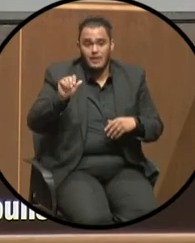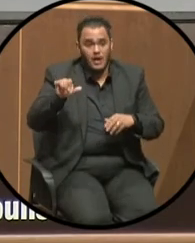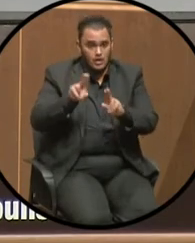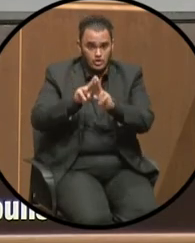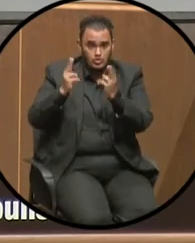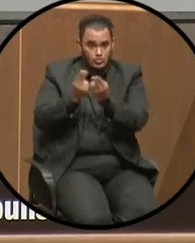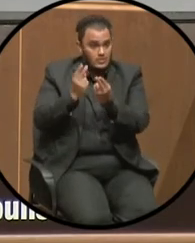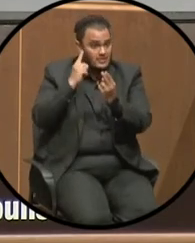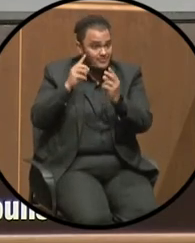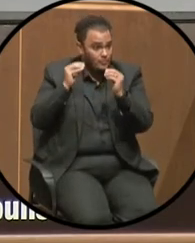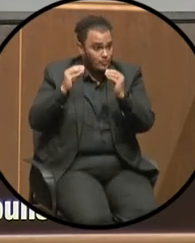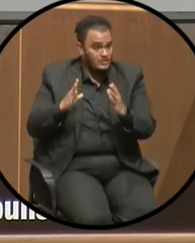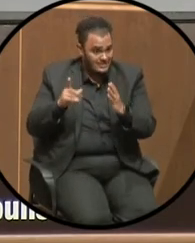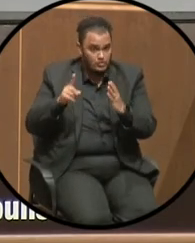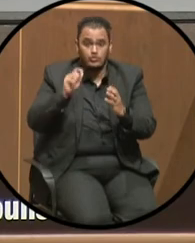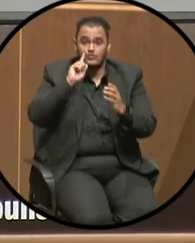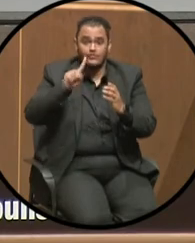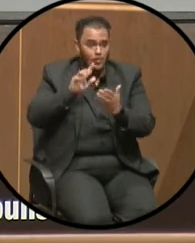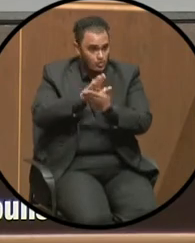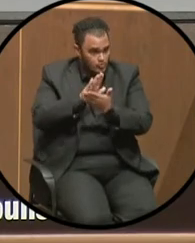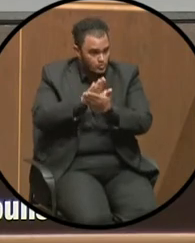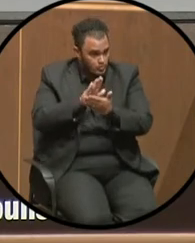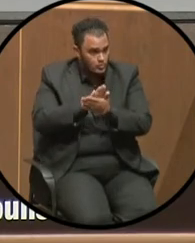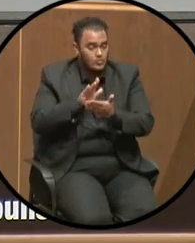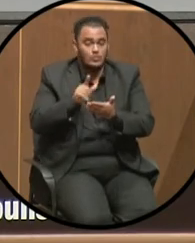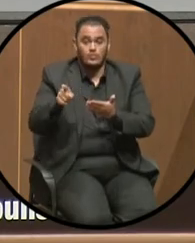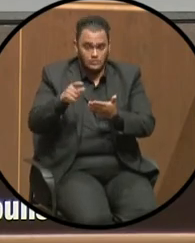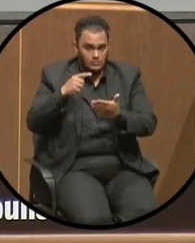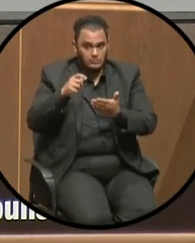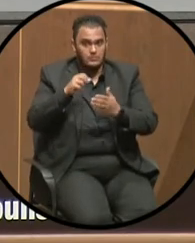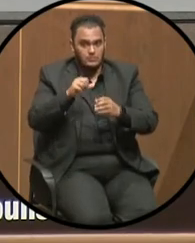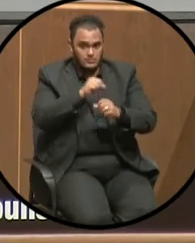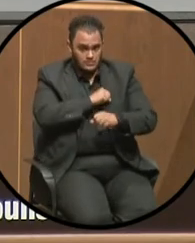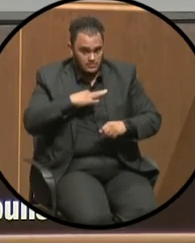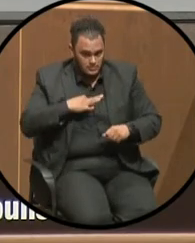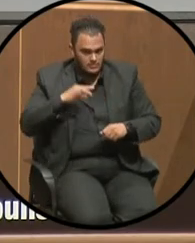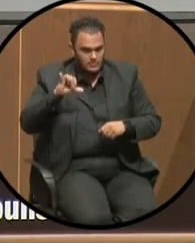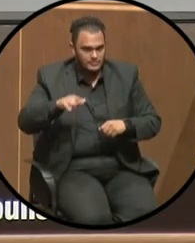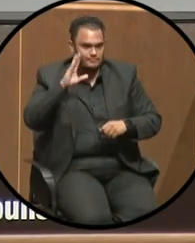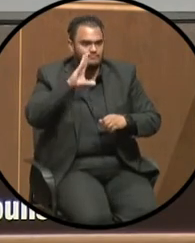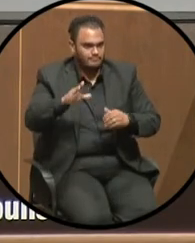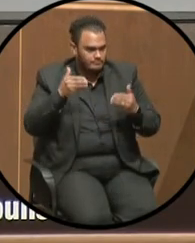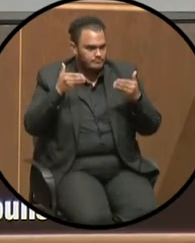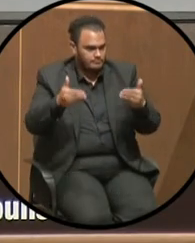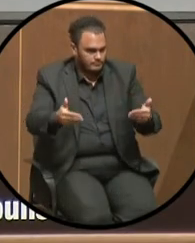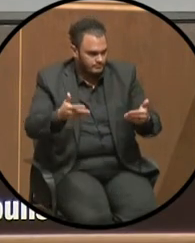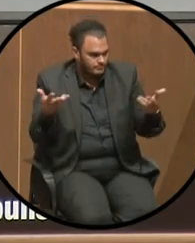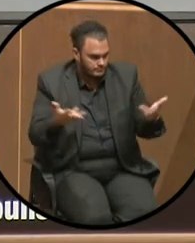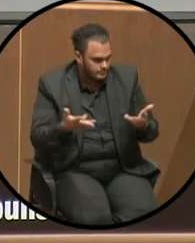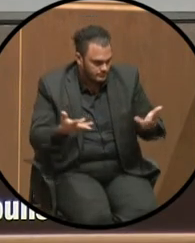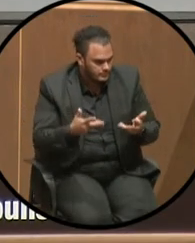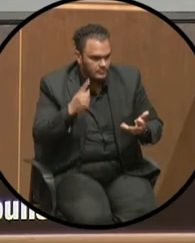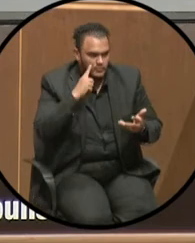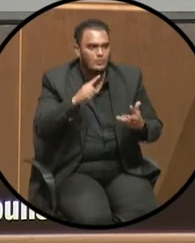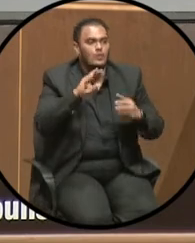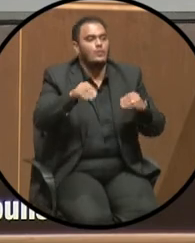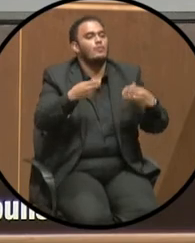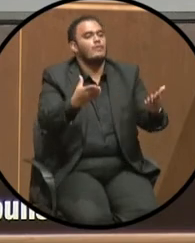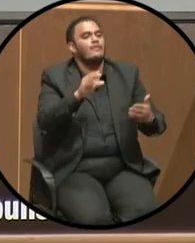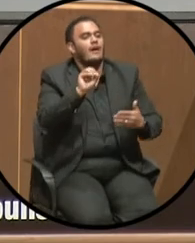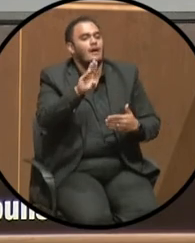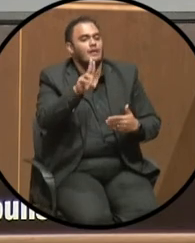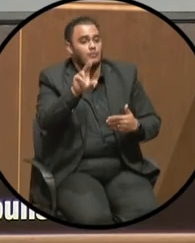positions. With the board's approval, we will move forward swiftly with taking care of that provision for all of our classified employees in